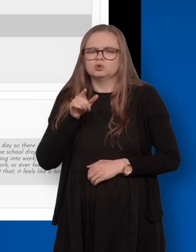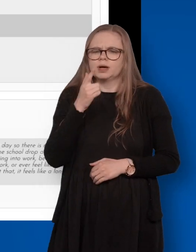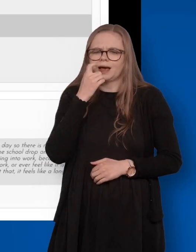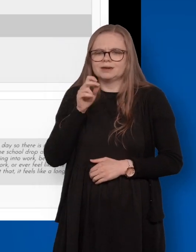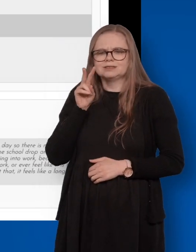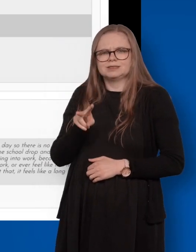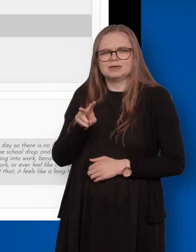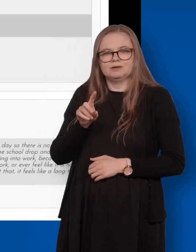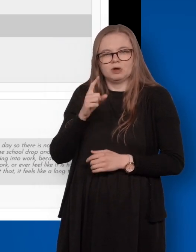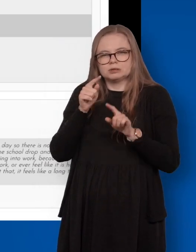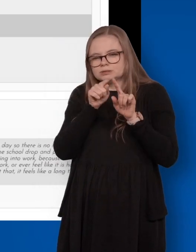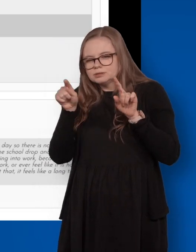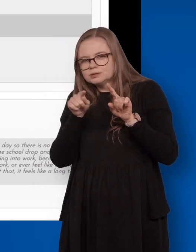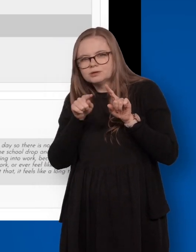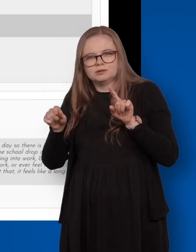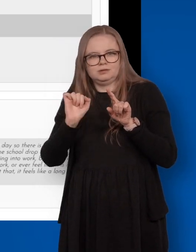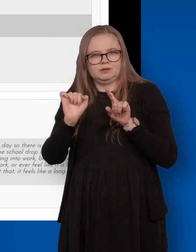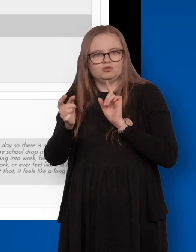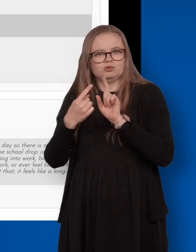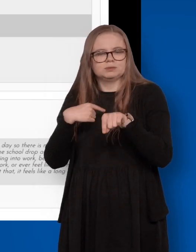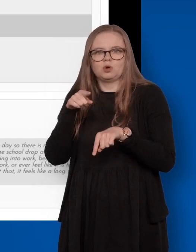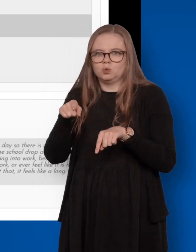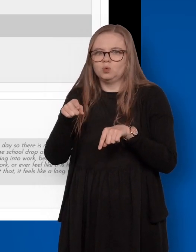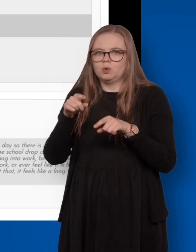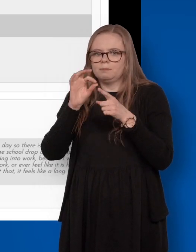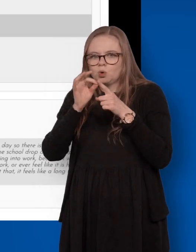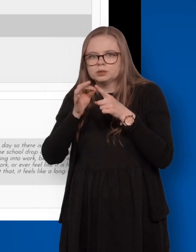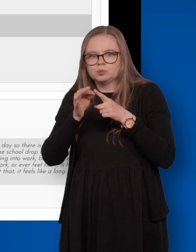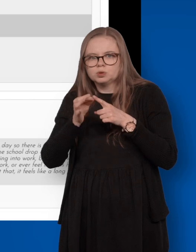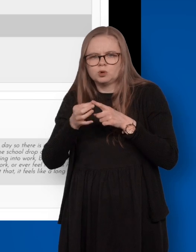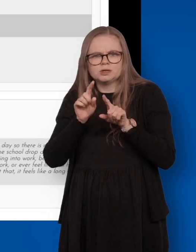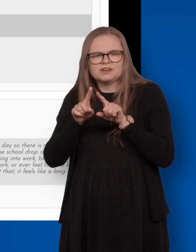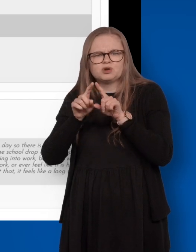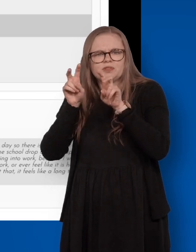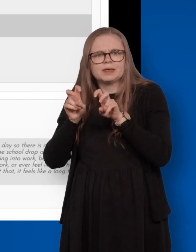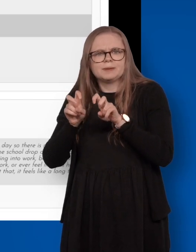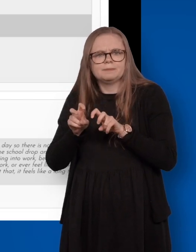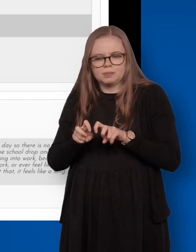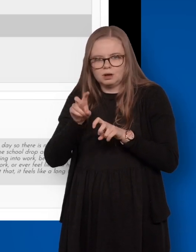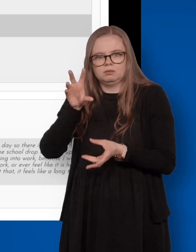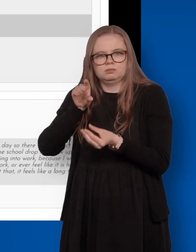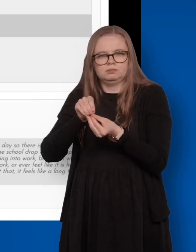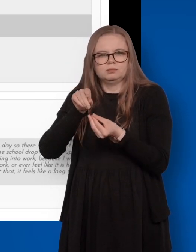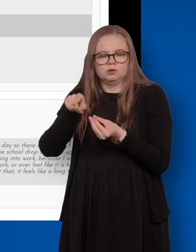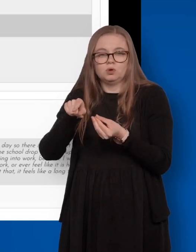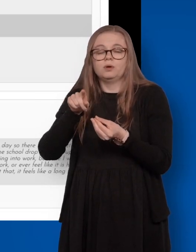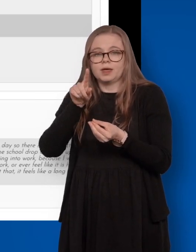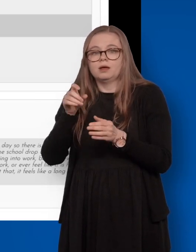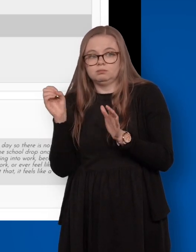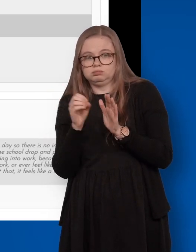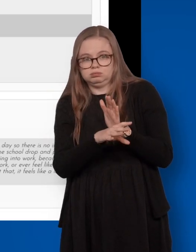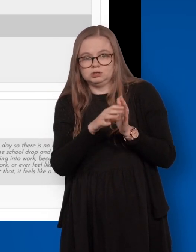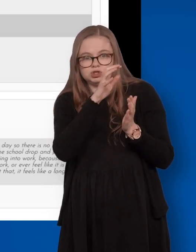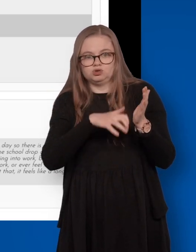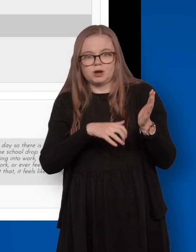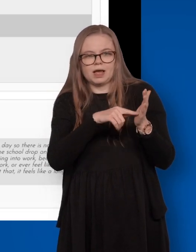already, that's just the first couple of lines of this response, that there's multiple points in there. So what we've used Scribe to do is